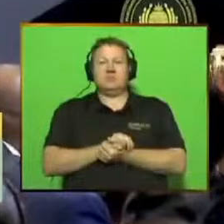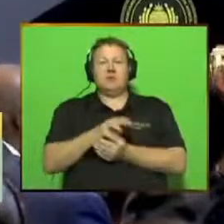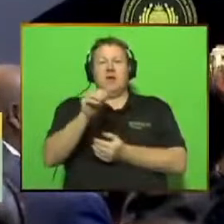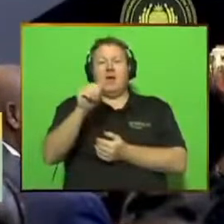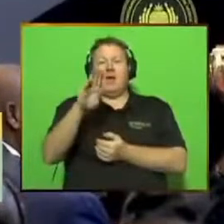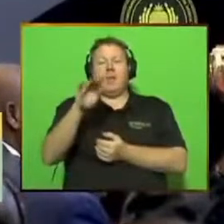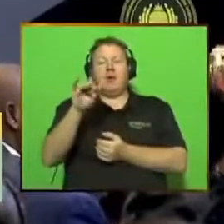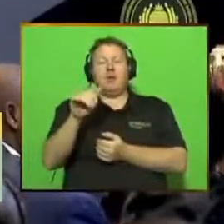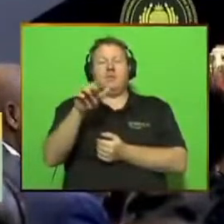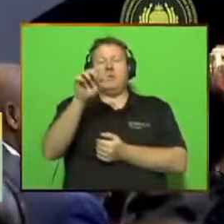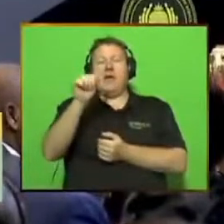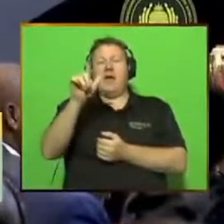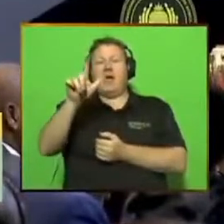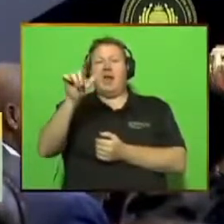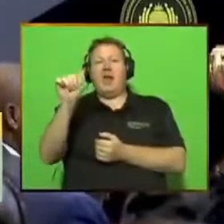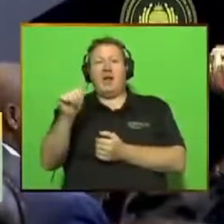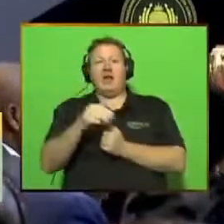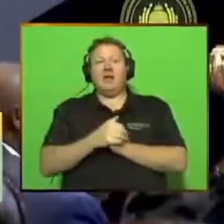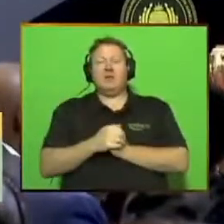Abrahams, ALA.